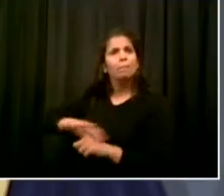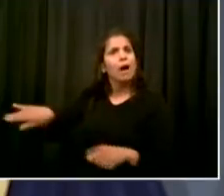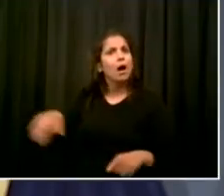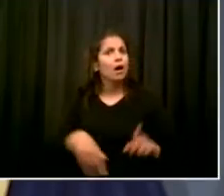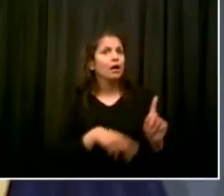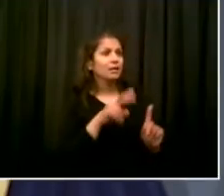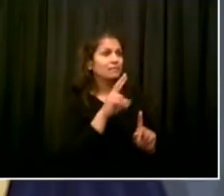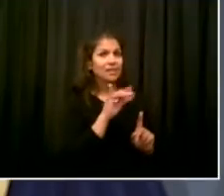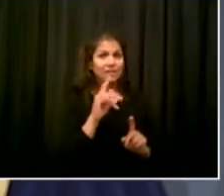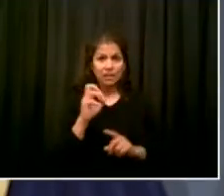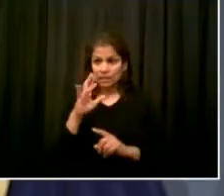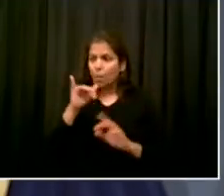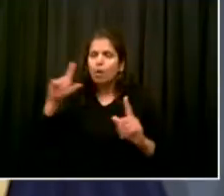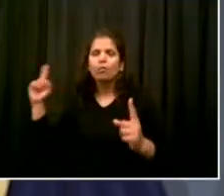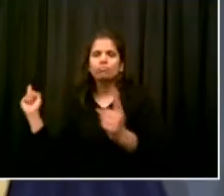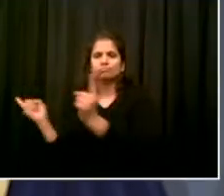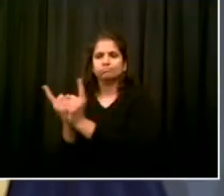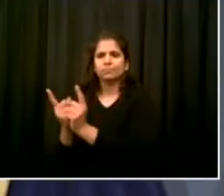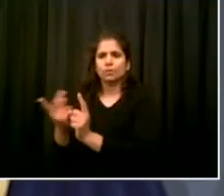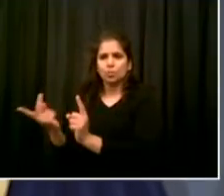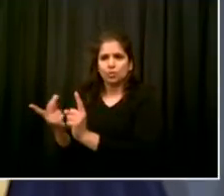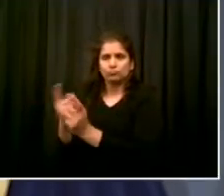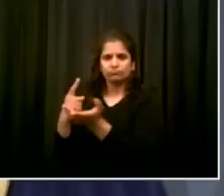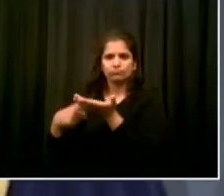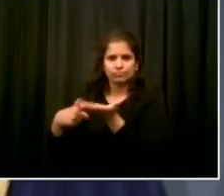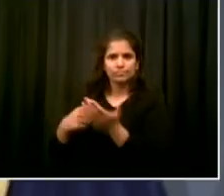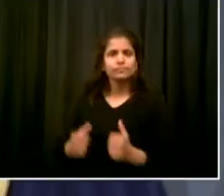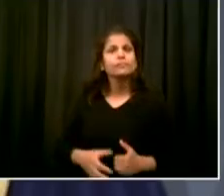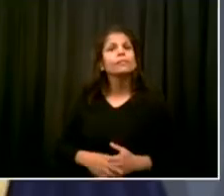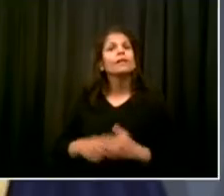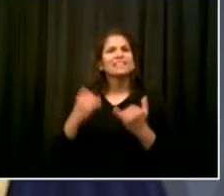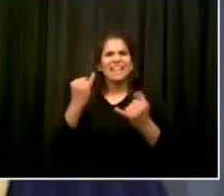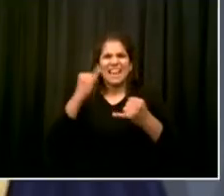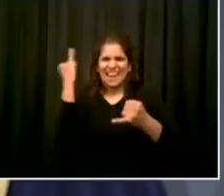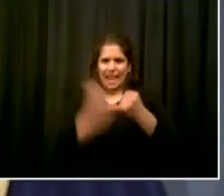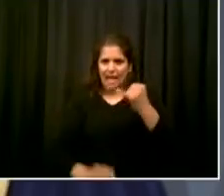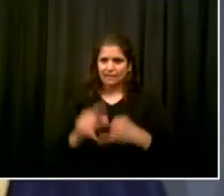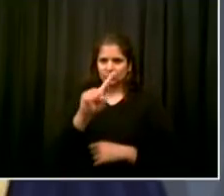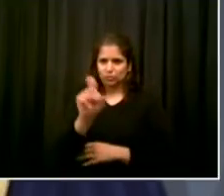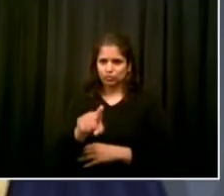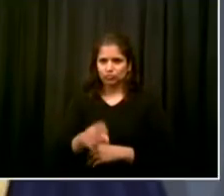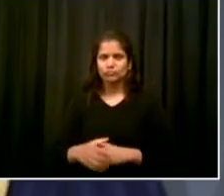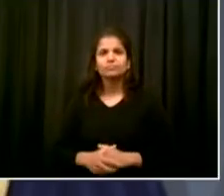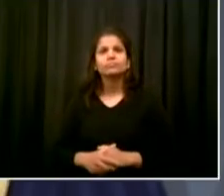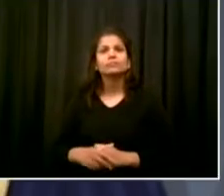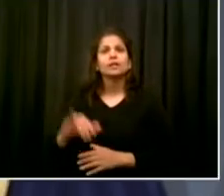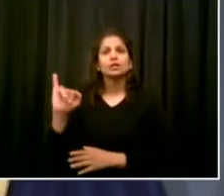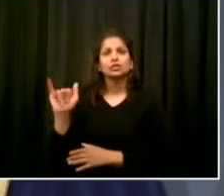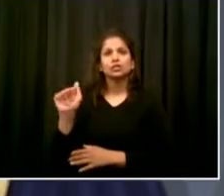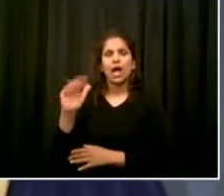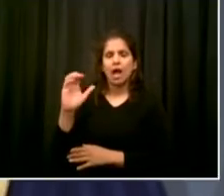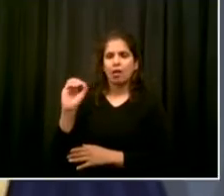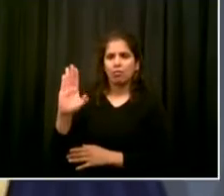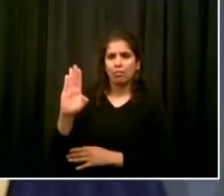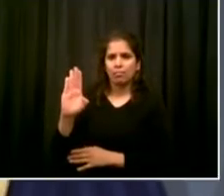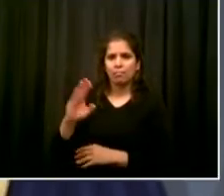Vicky. Last question for today goes to Jacob from the Jewish Insider. Jacob?